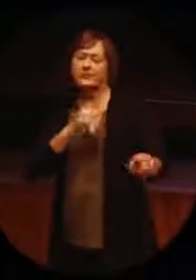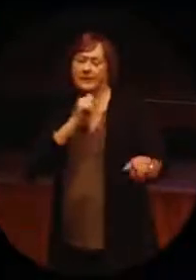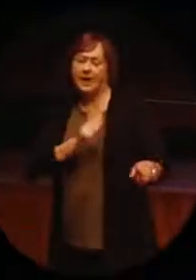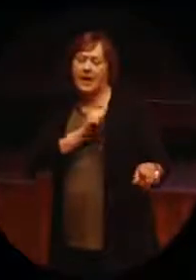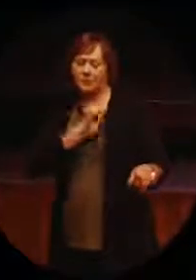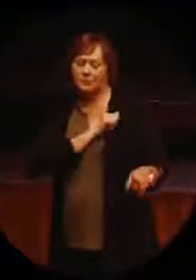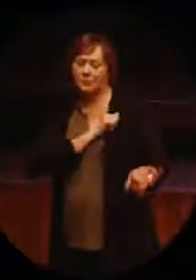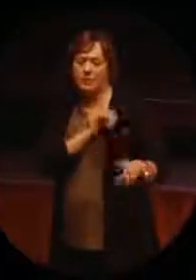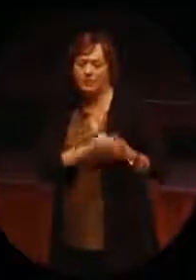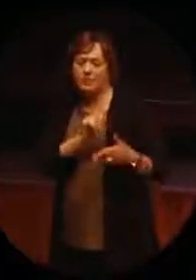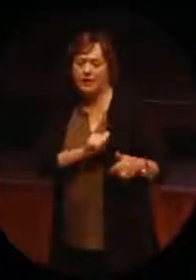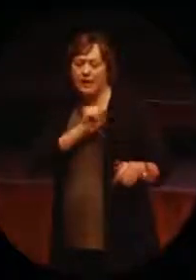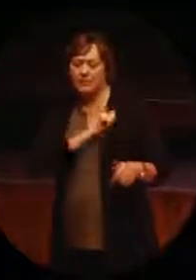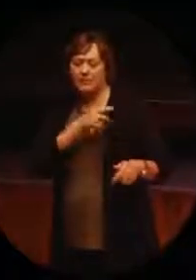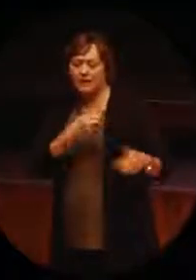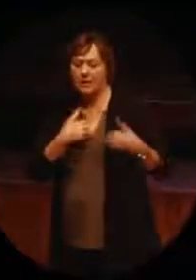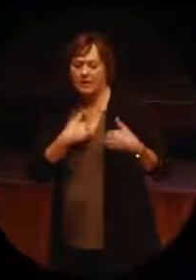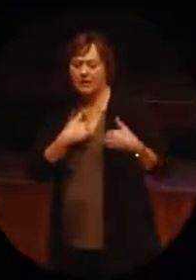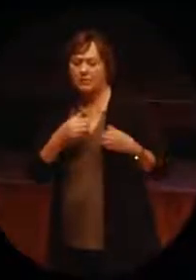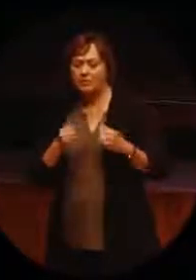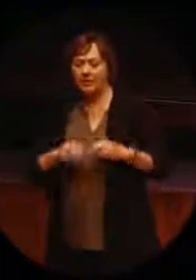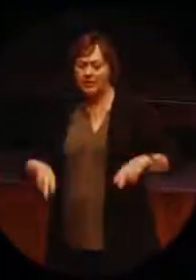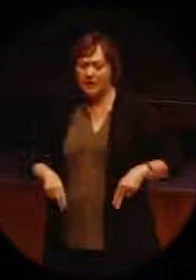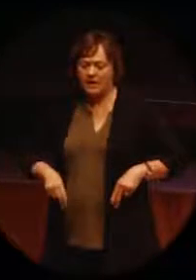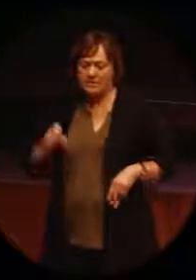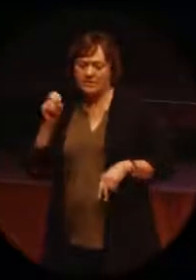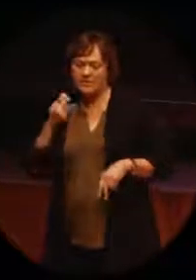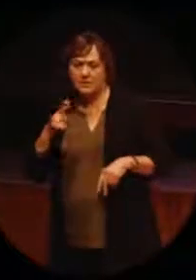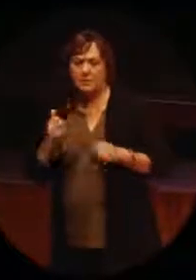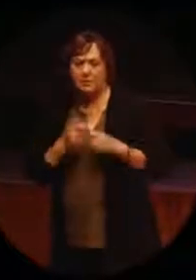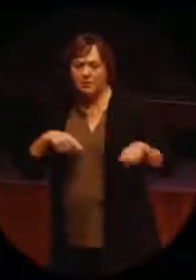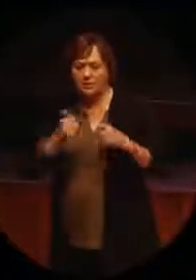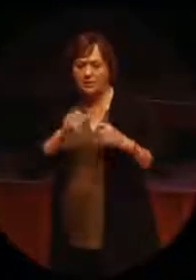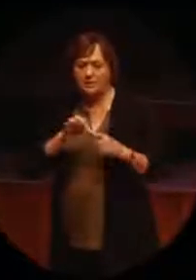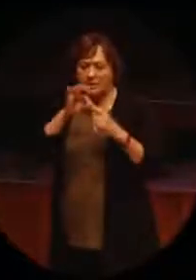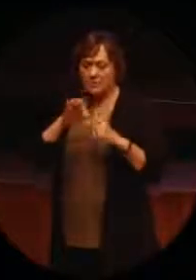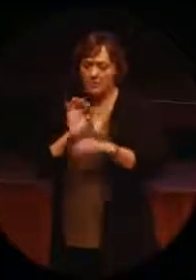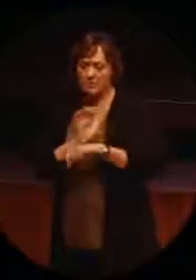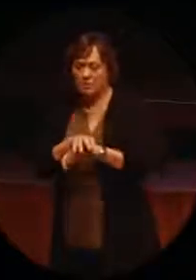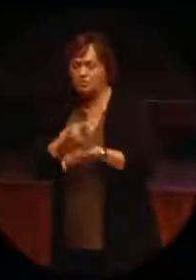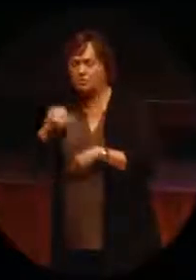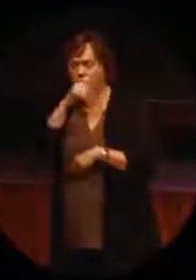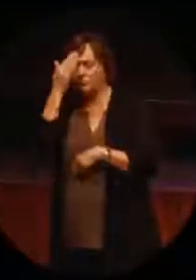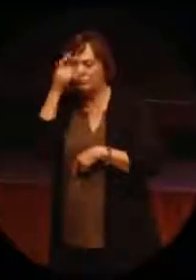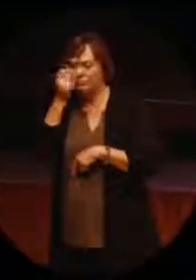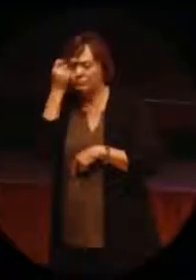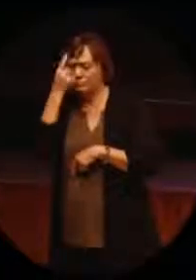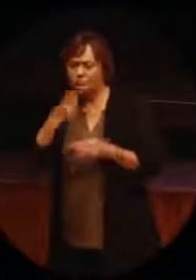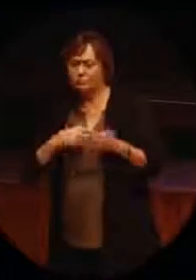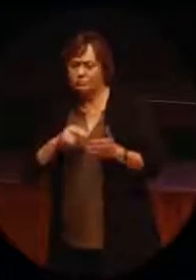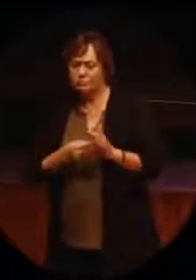his attitude. That was the attitude he had as a Navy SEAL. For those of you in the Special Forces, you know what I